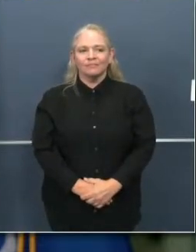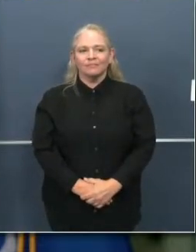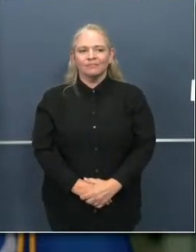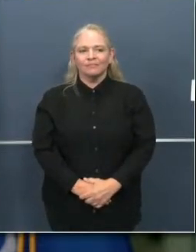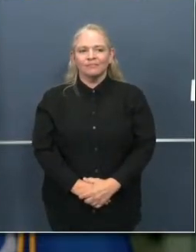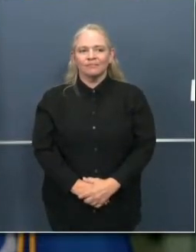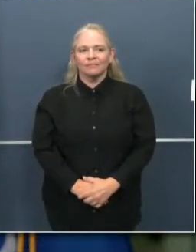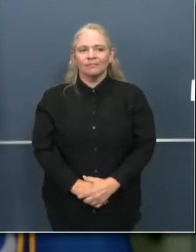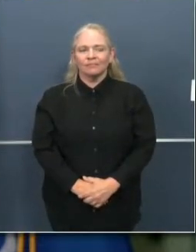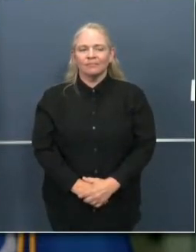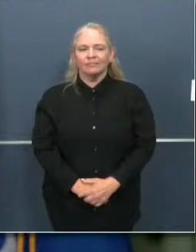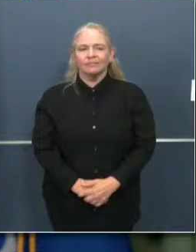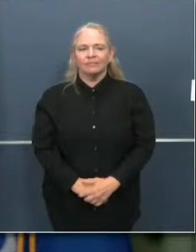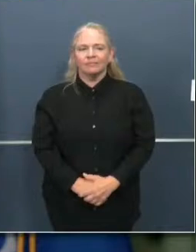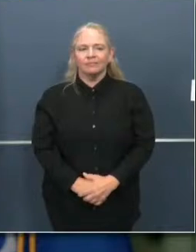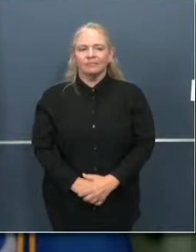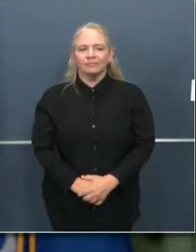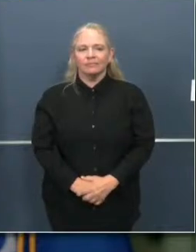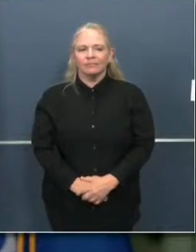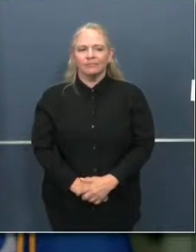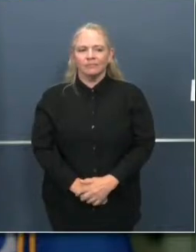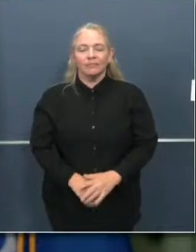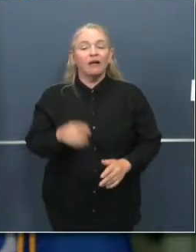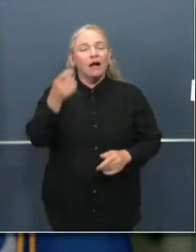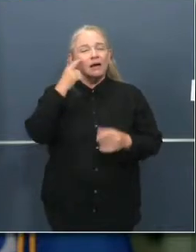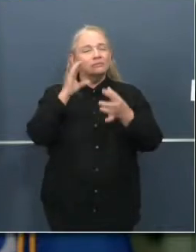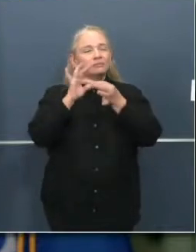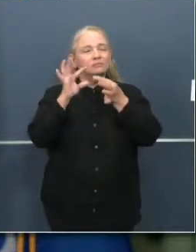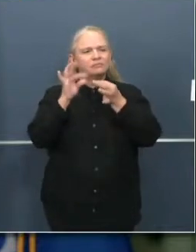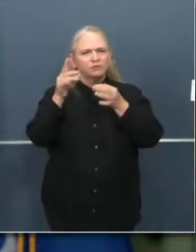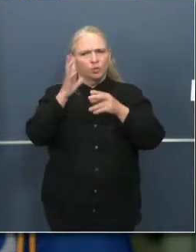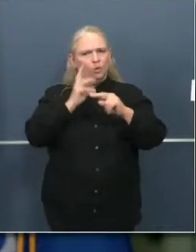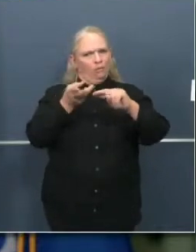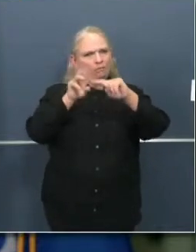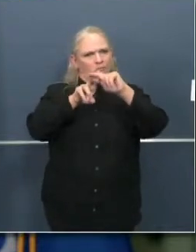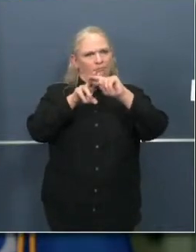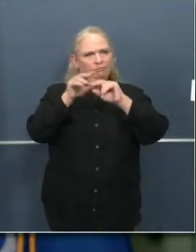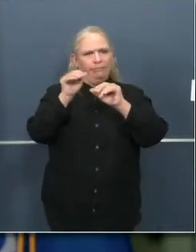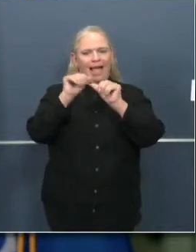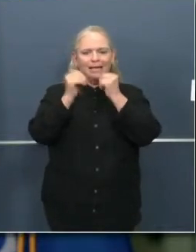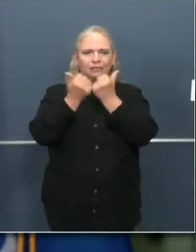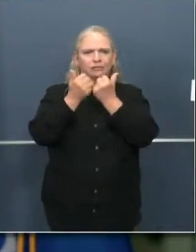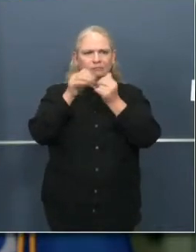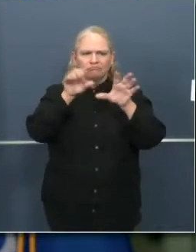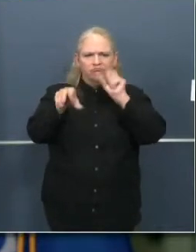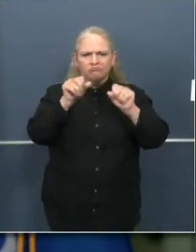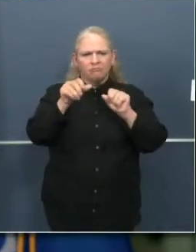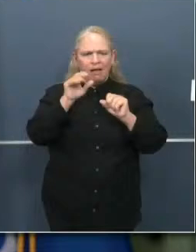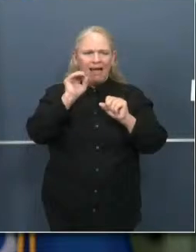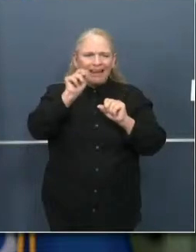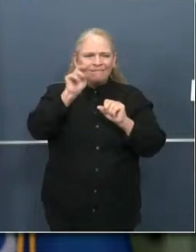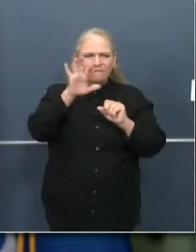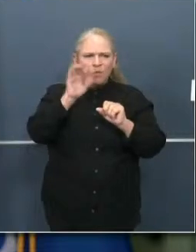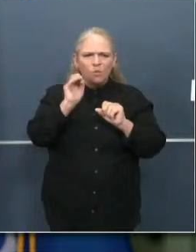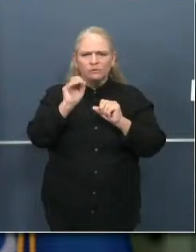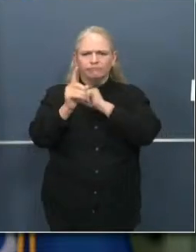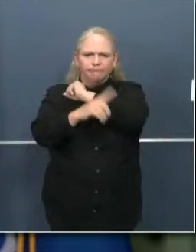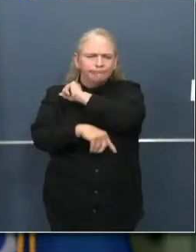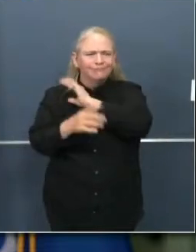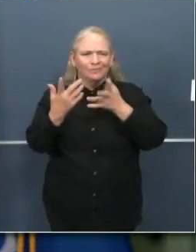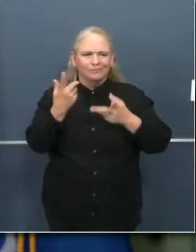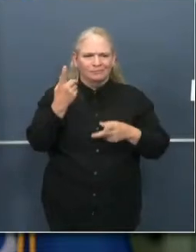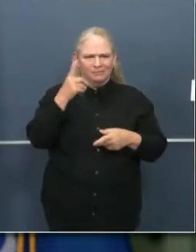Our specific hospitalization rates are also climbing, and our sheriff has taken an opposing attitude on enforcement of the mask order, and it seems he